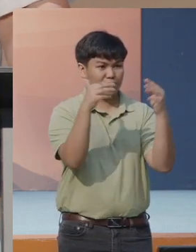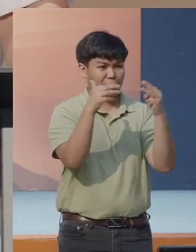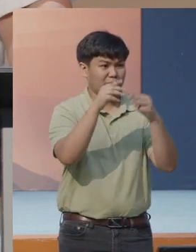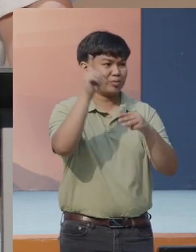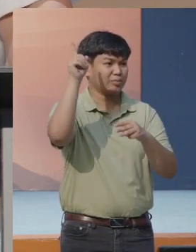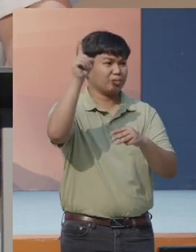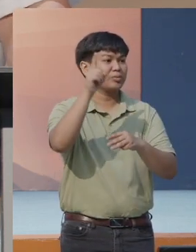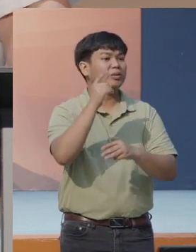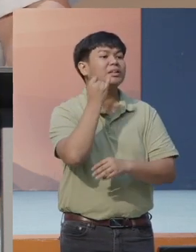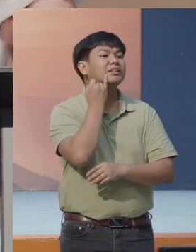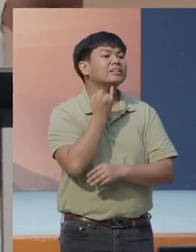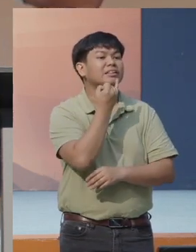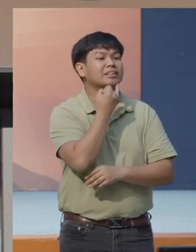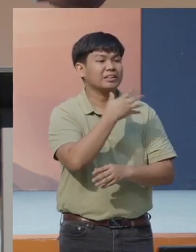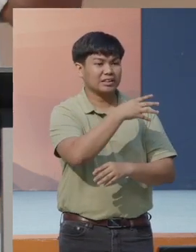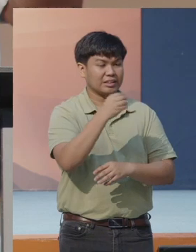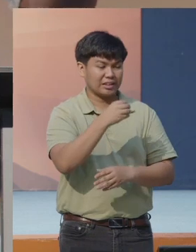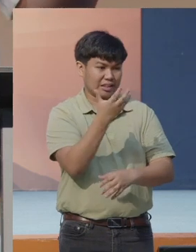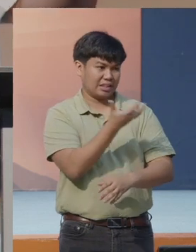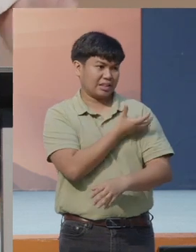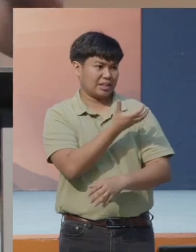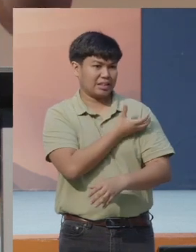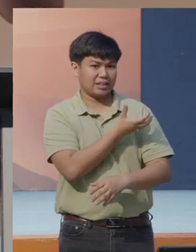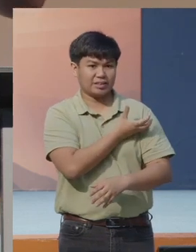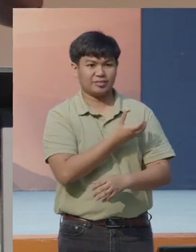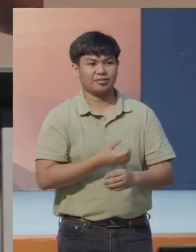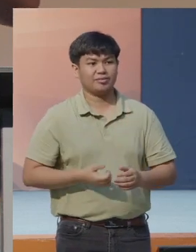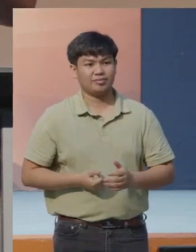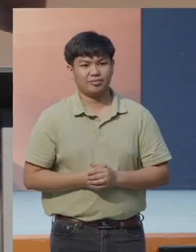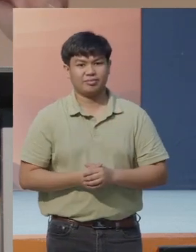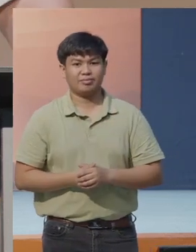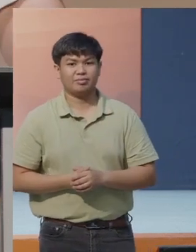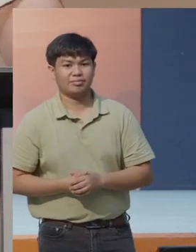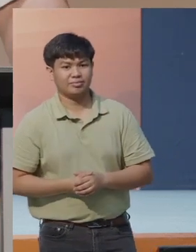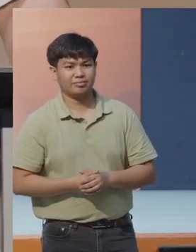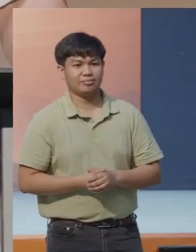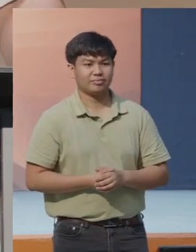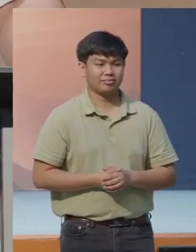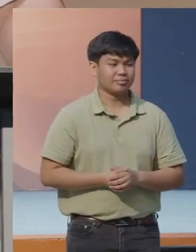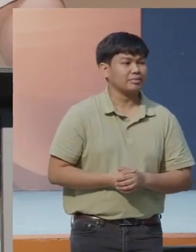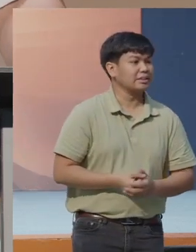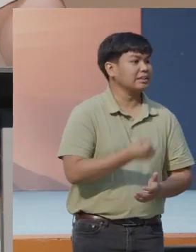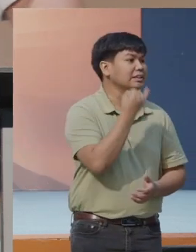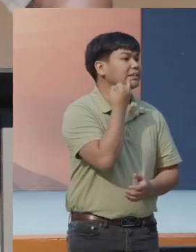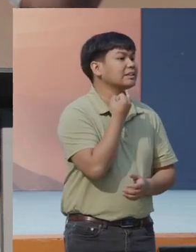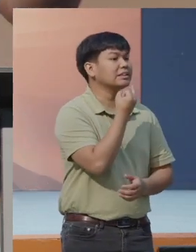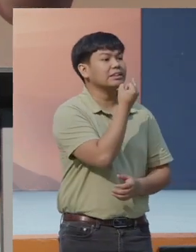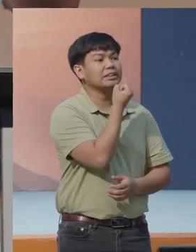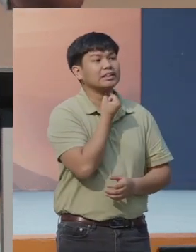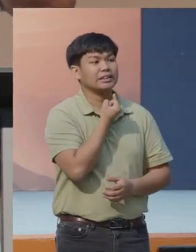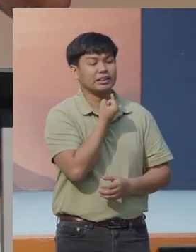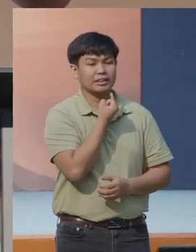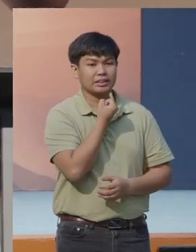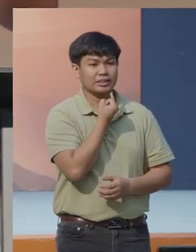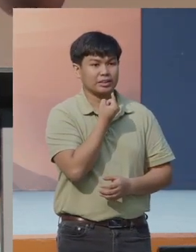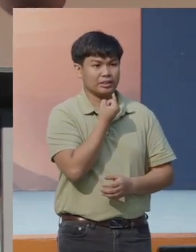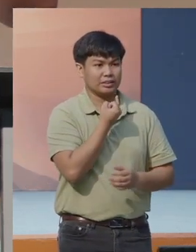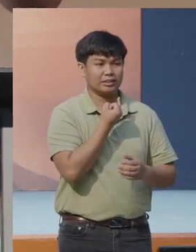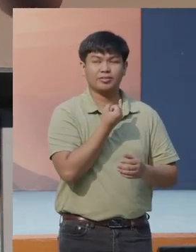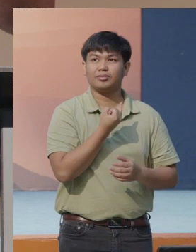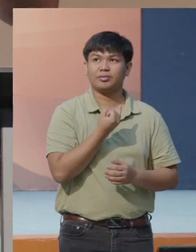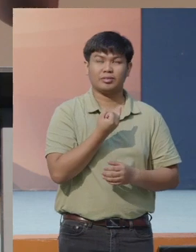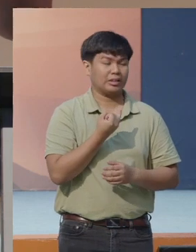sa Palestine ngayon na binobomba ng state ng Israel. I don't want to delve